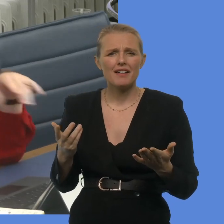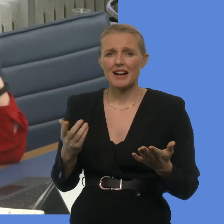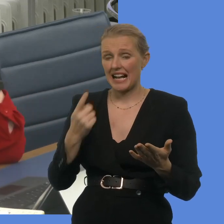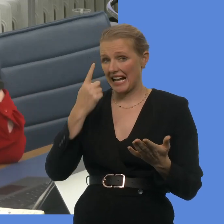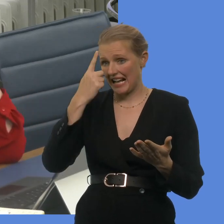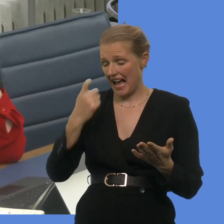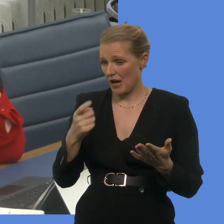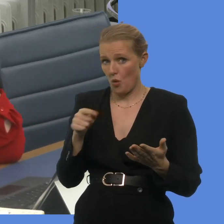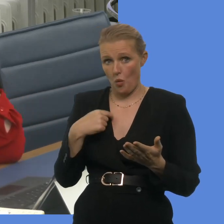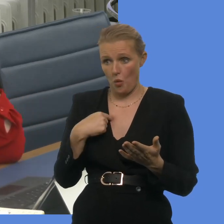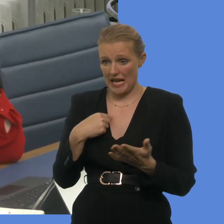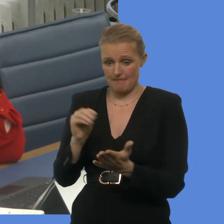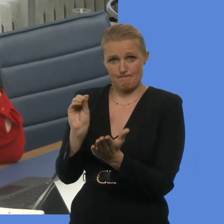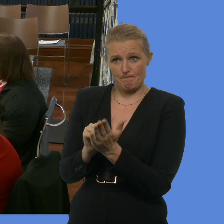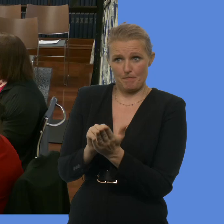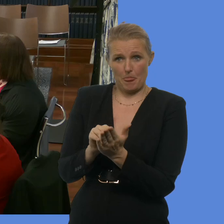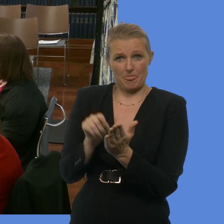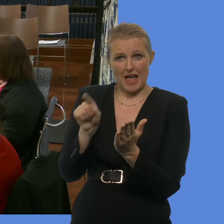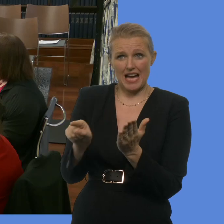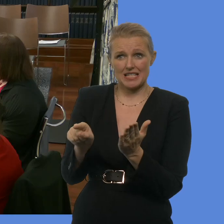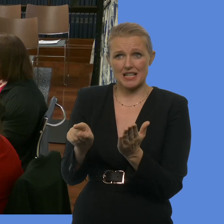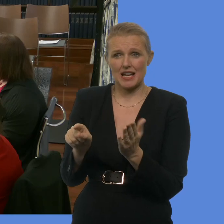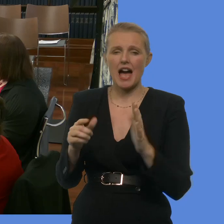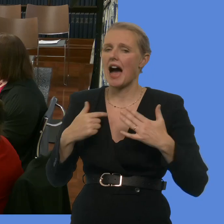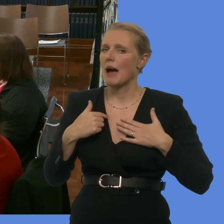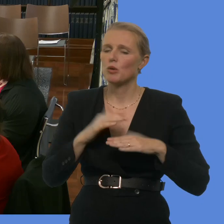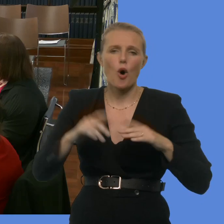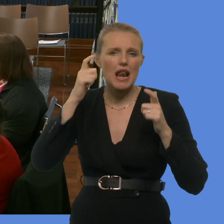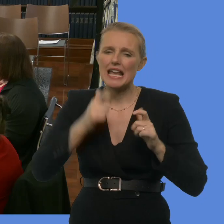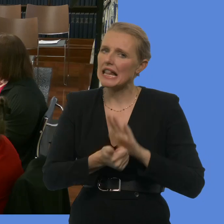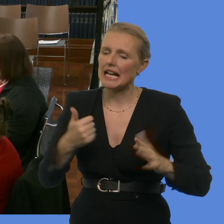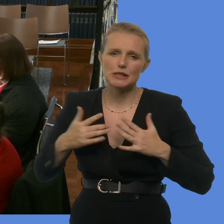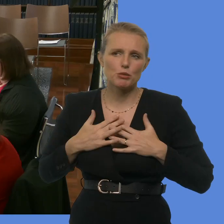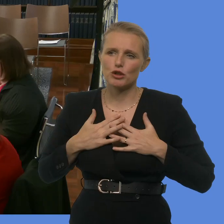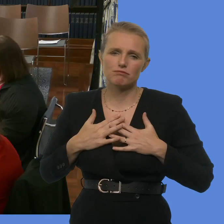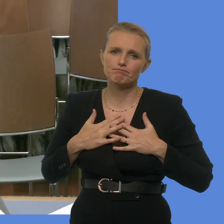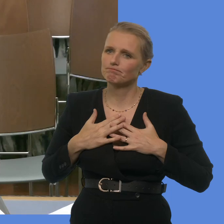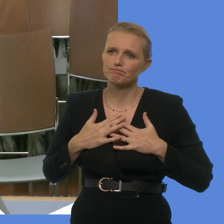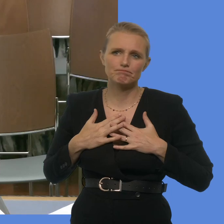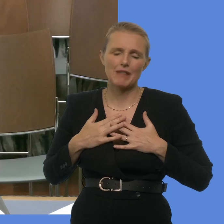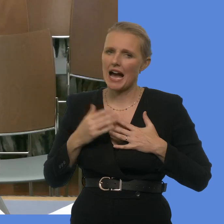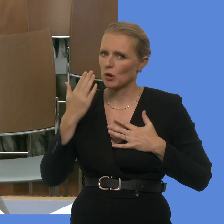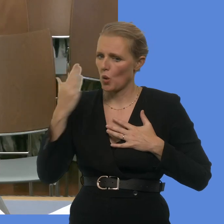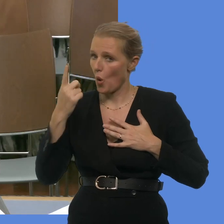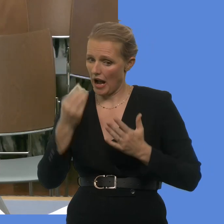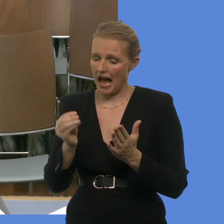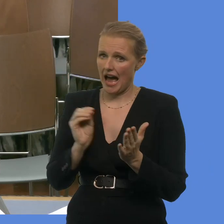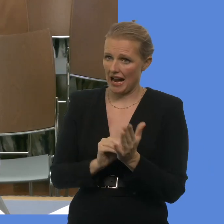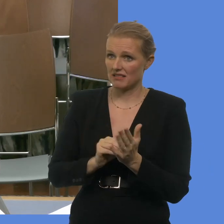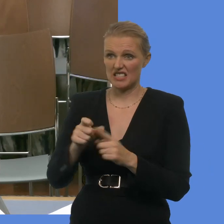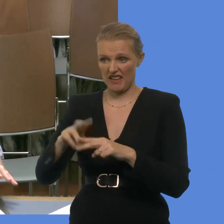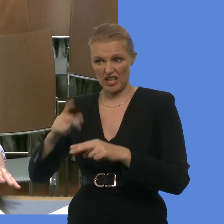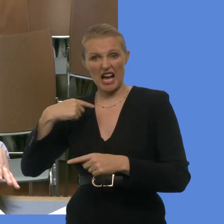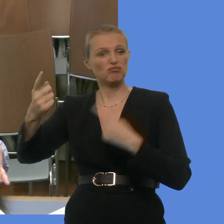put something like that in? I've not being a legal expert, I wouldn't be sure of how that would work. But